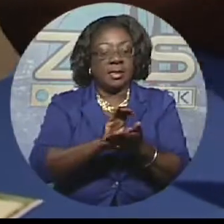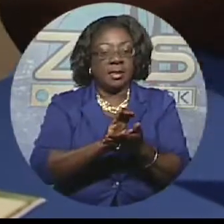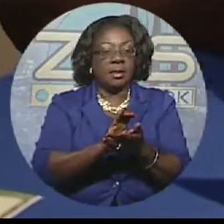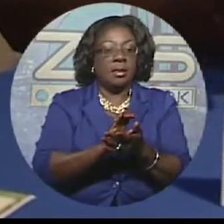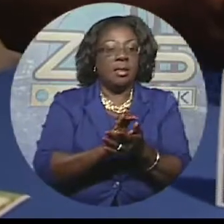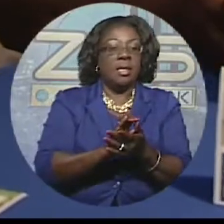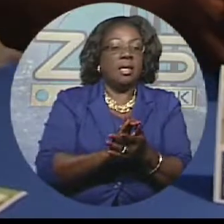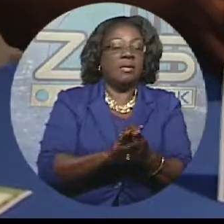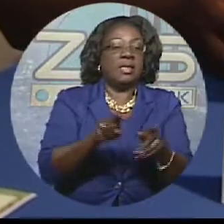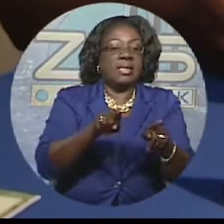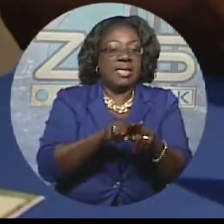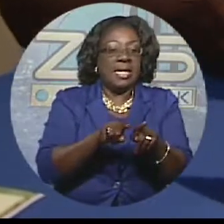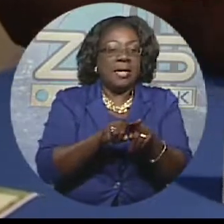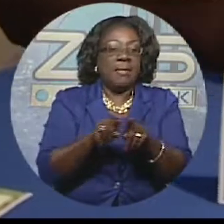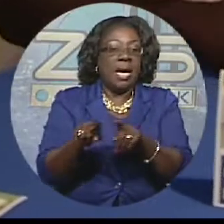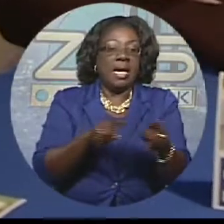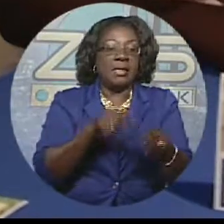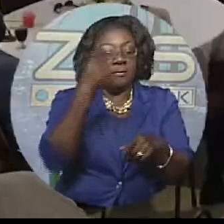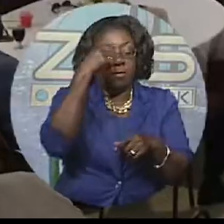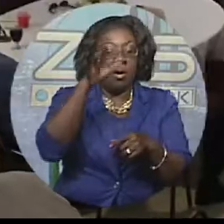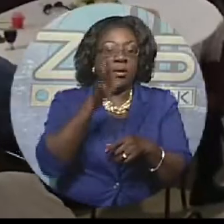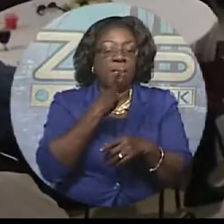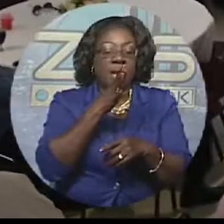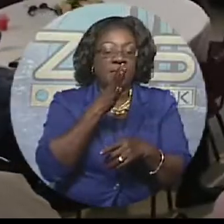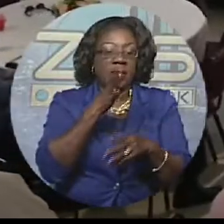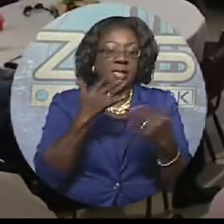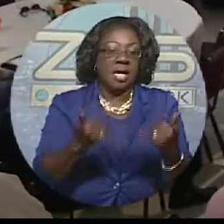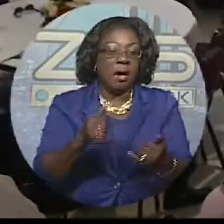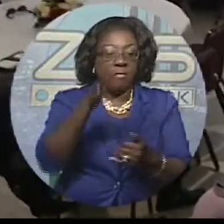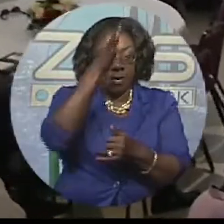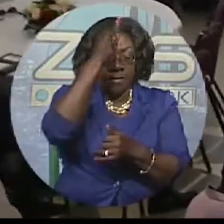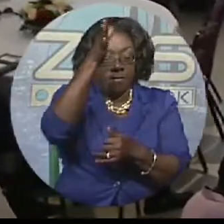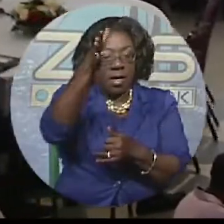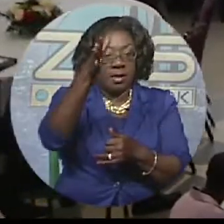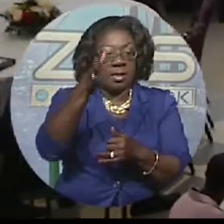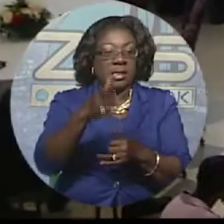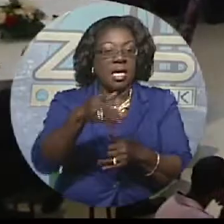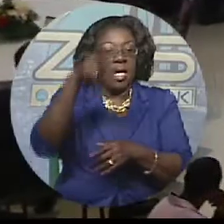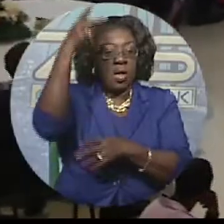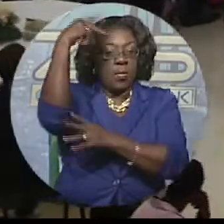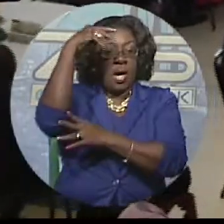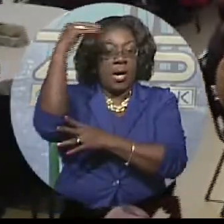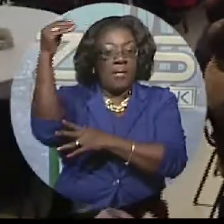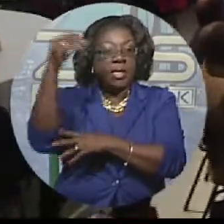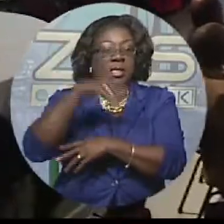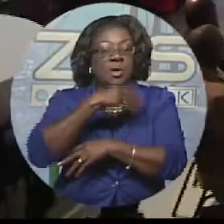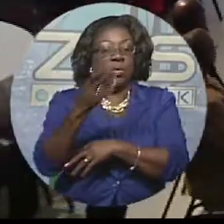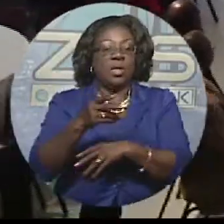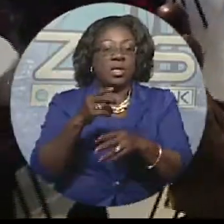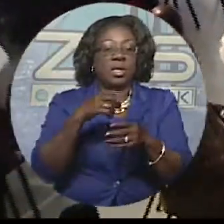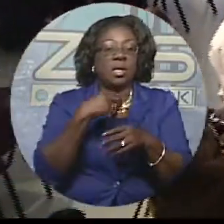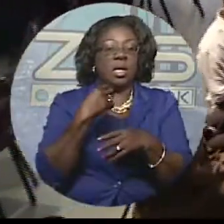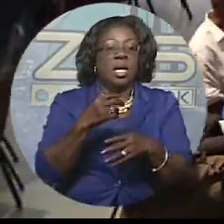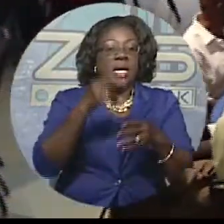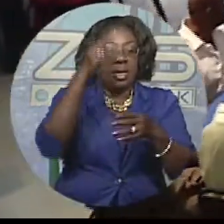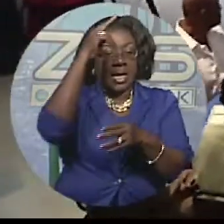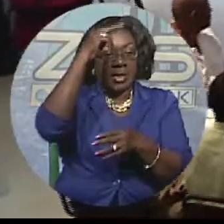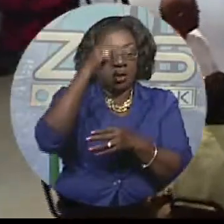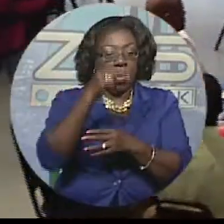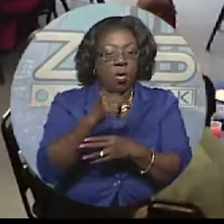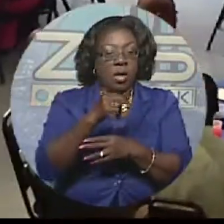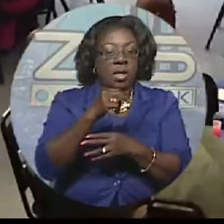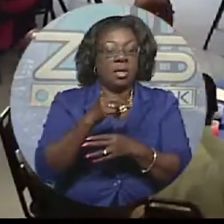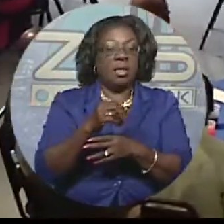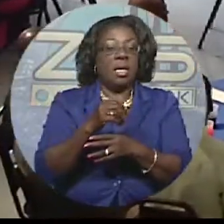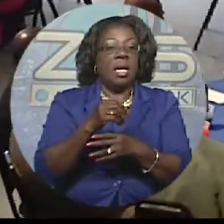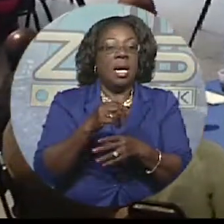this past Mother's Day at the BCPOU Hall on Farrington Road. Prime Minister Perry Christie was the guest of honor at this weekend's event,